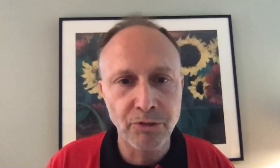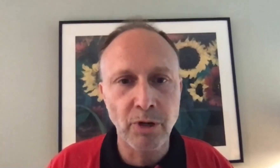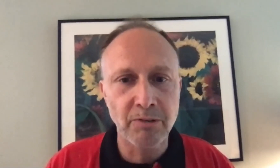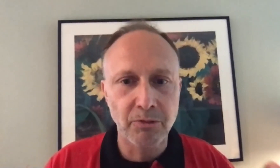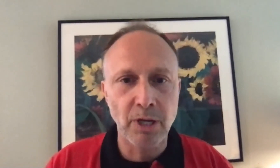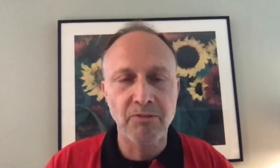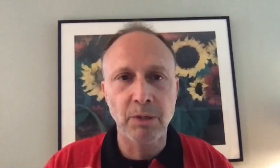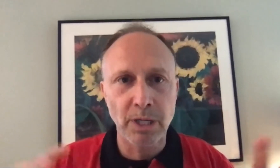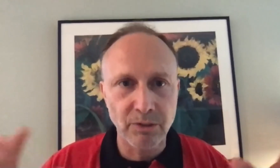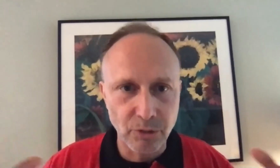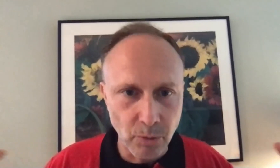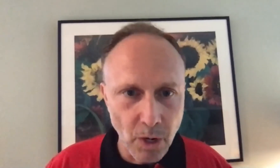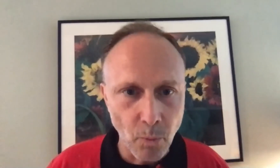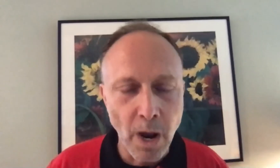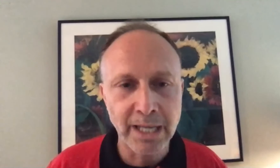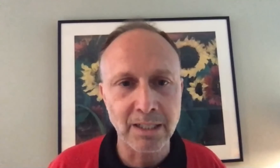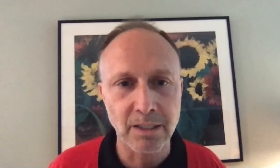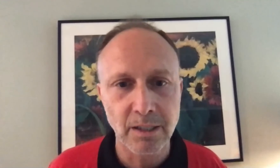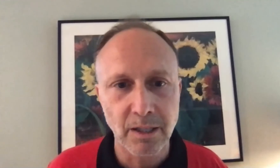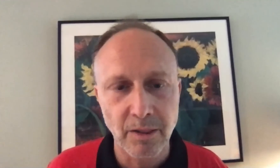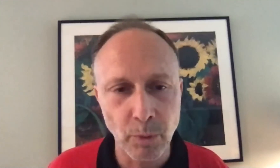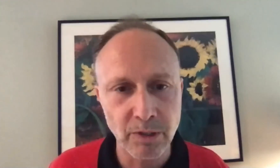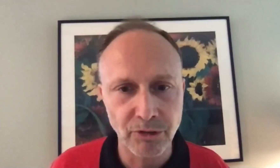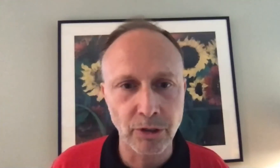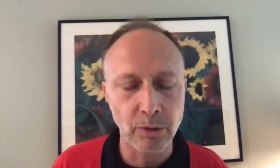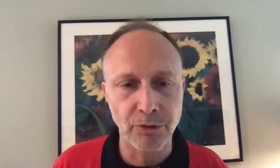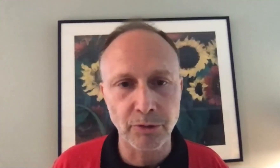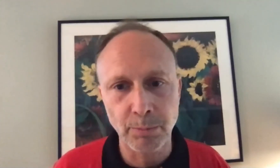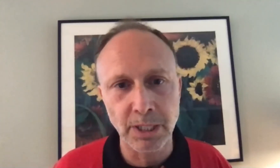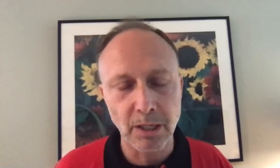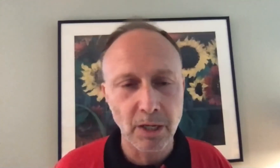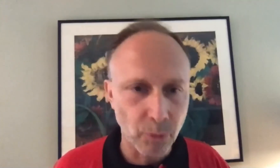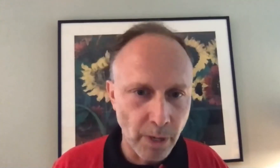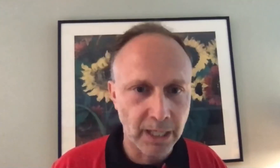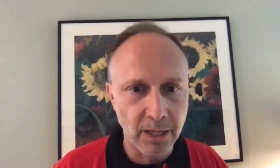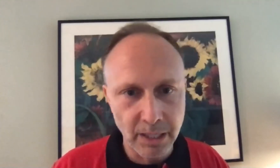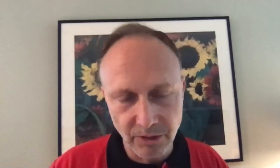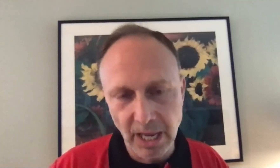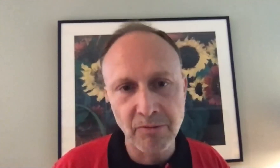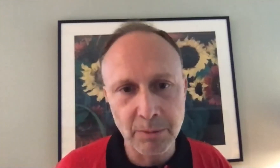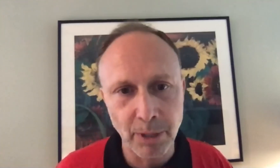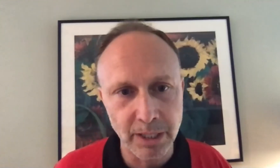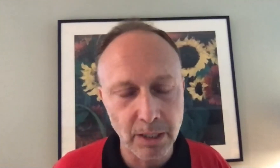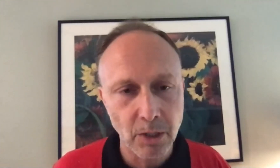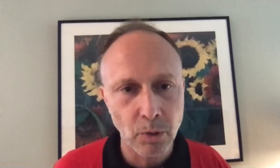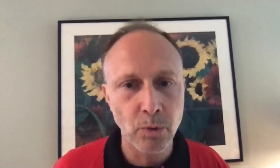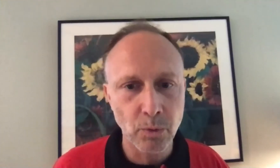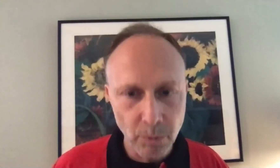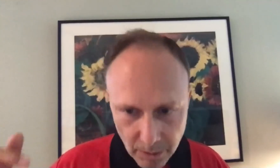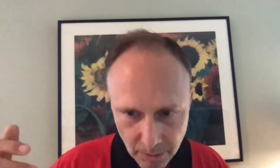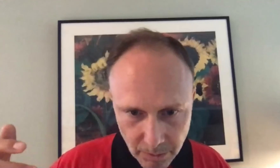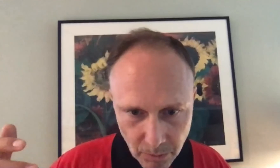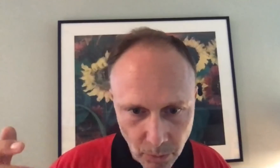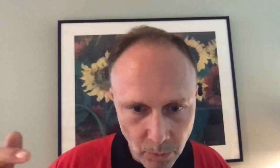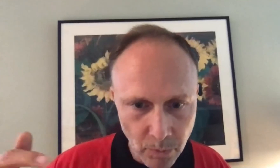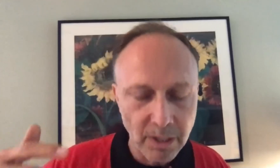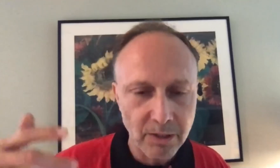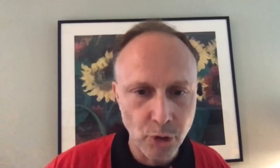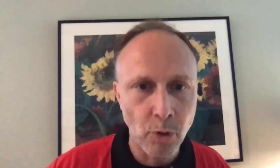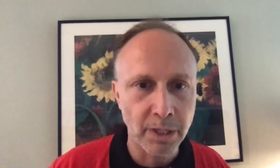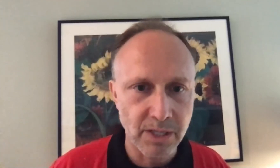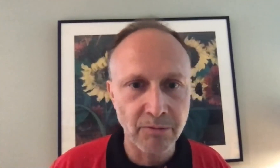feedback that comes out of this process. We try to ensure that every single essay writer receives feedback.